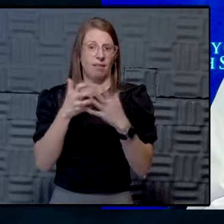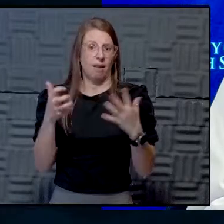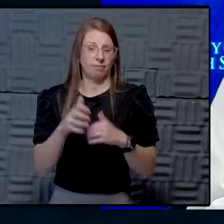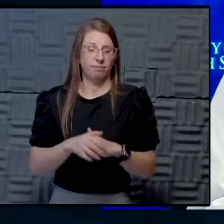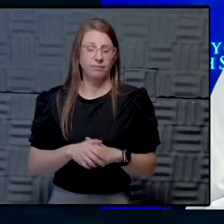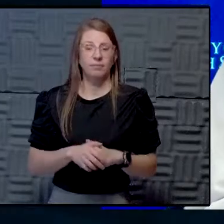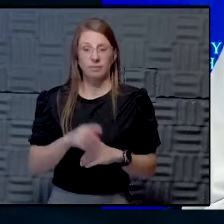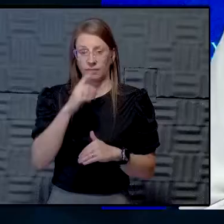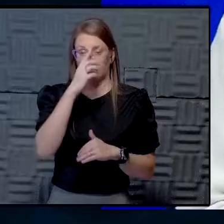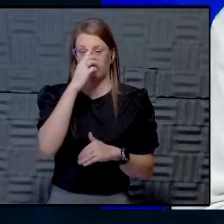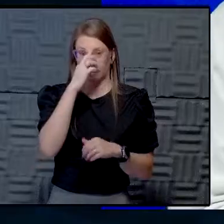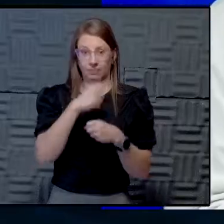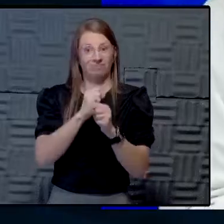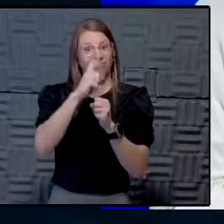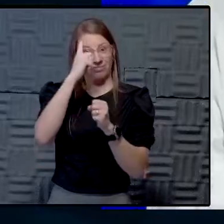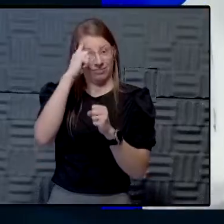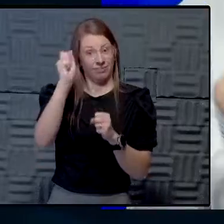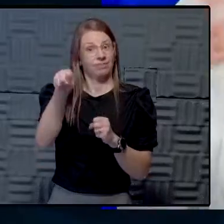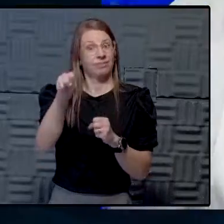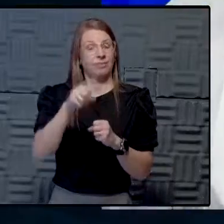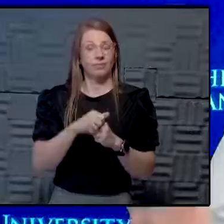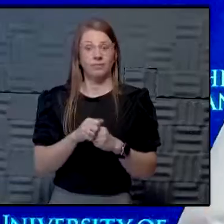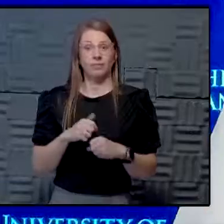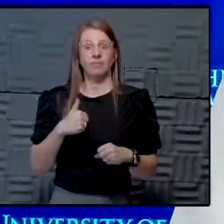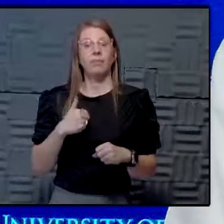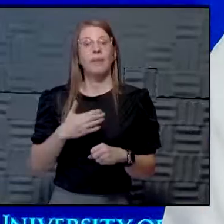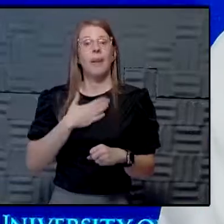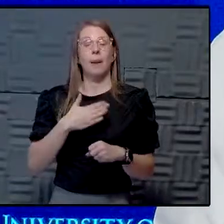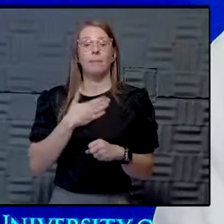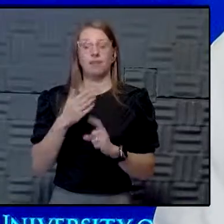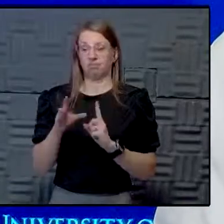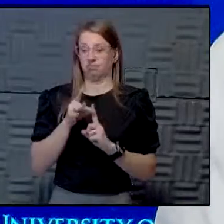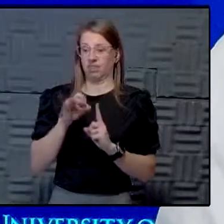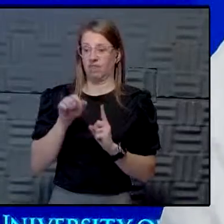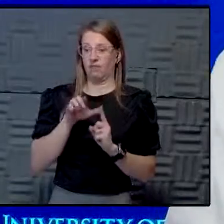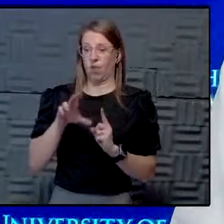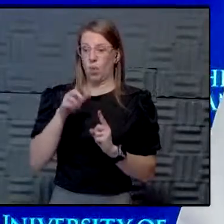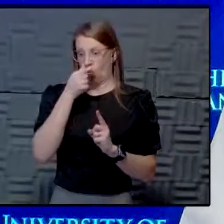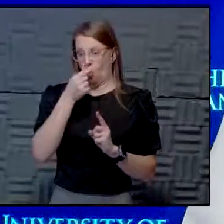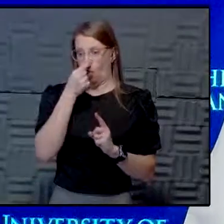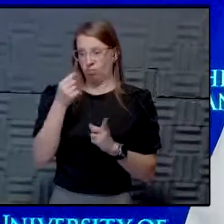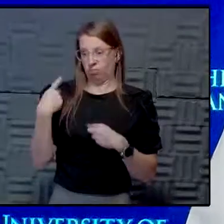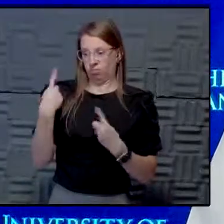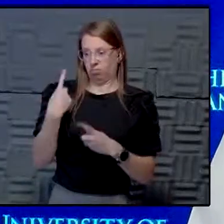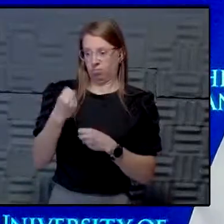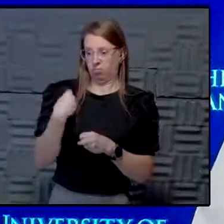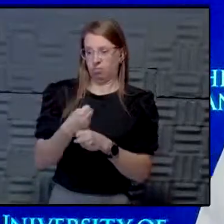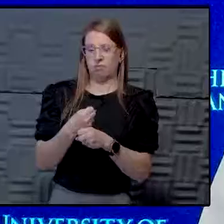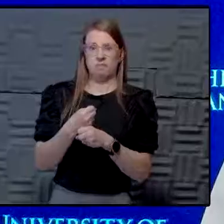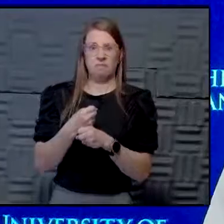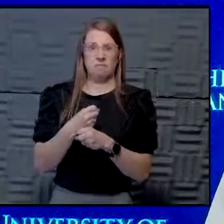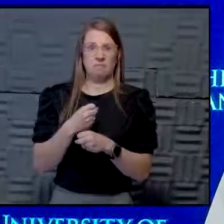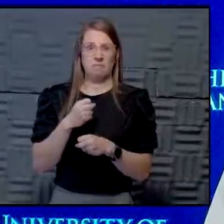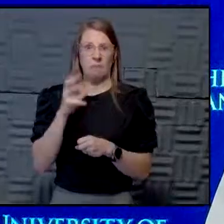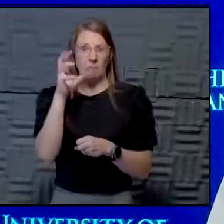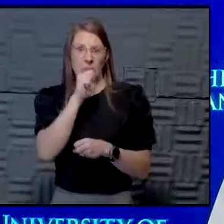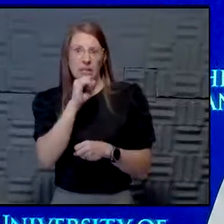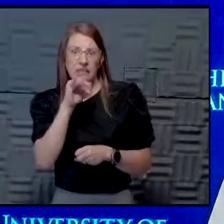think that certainly makes sense. And I know I'm happy not to have had the flu or cold over the last year. That's just been great. I haven't missed it a